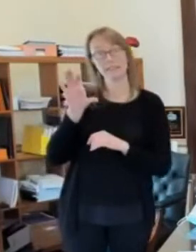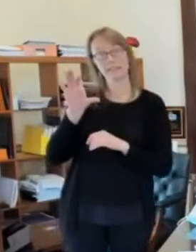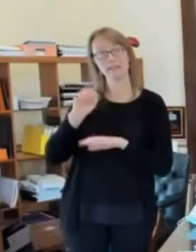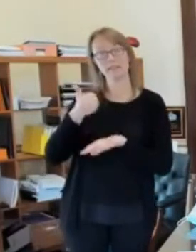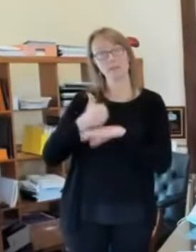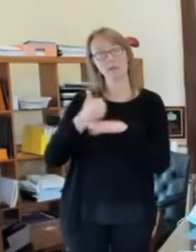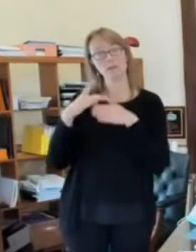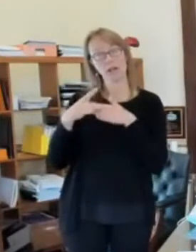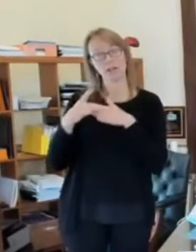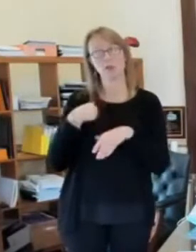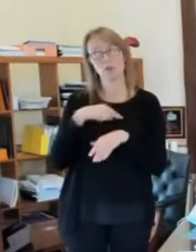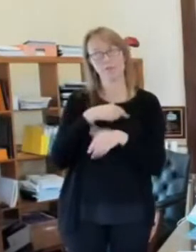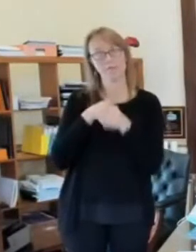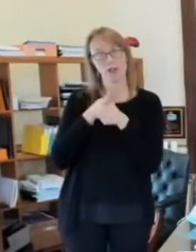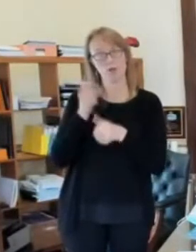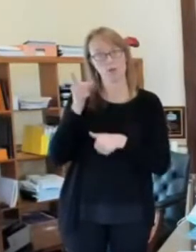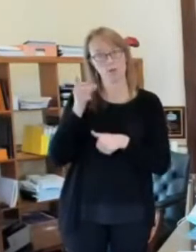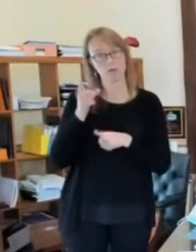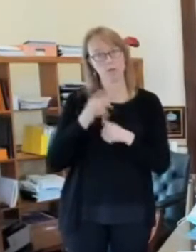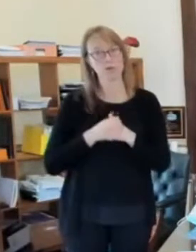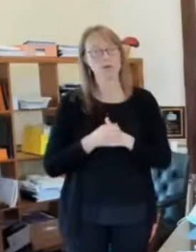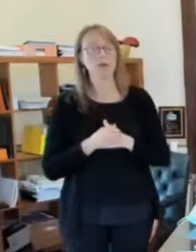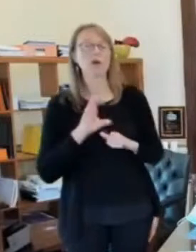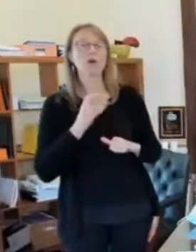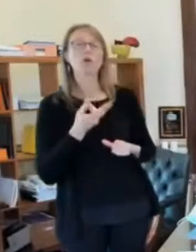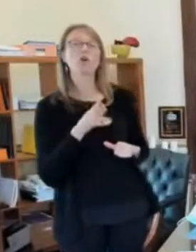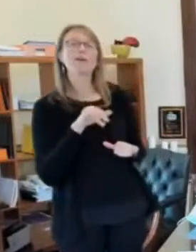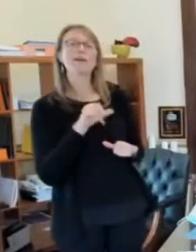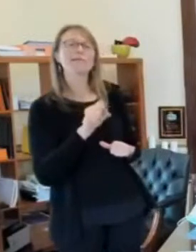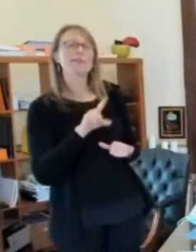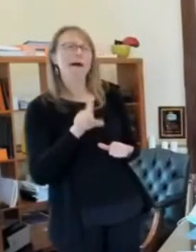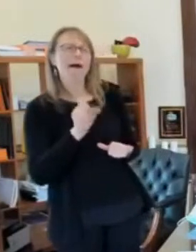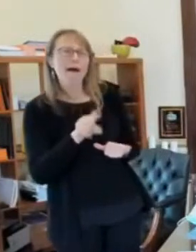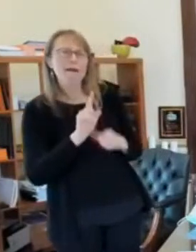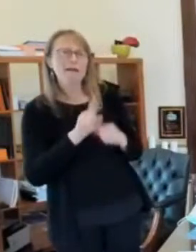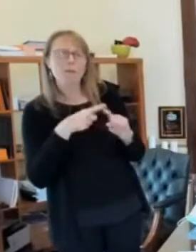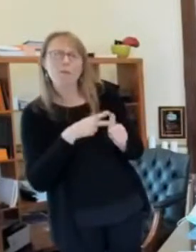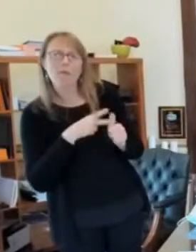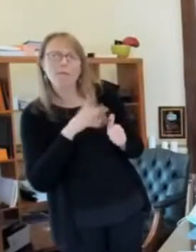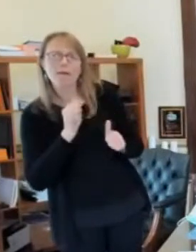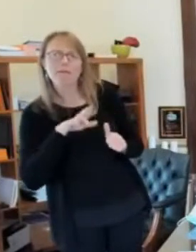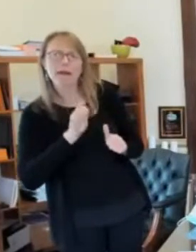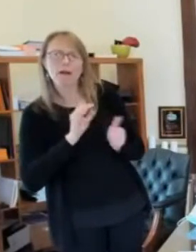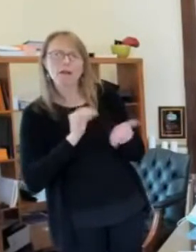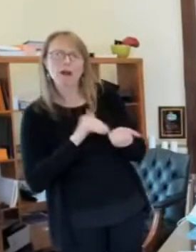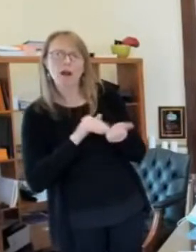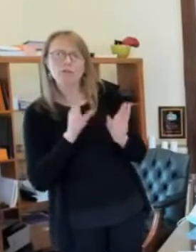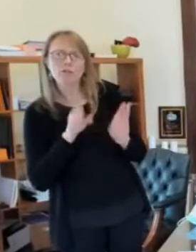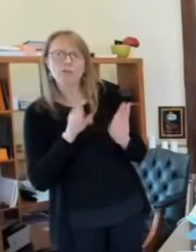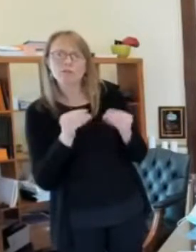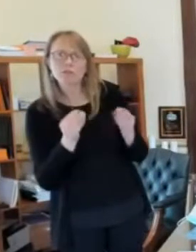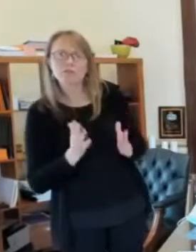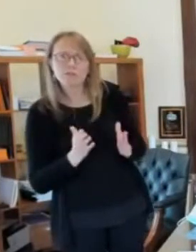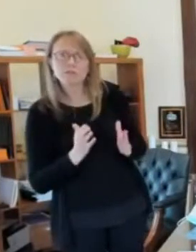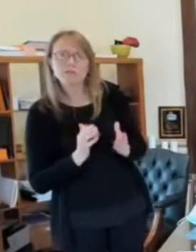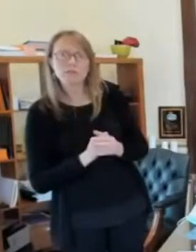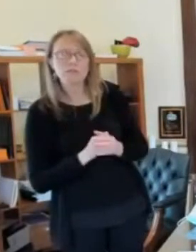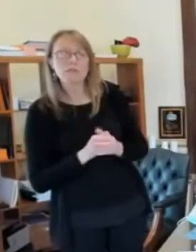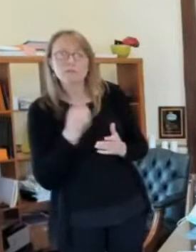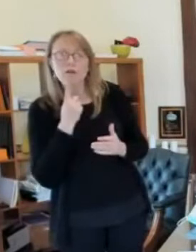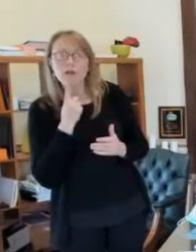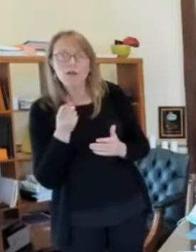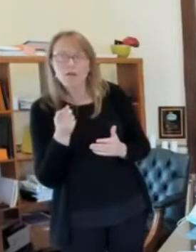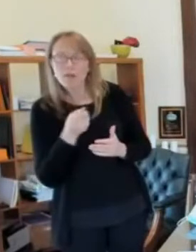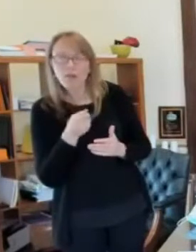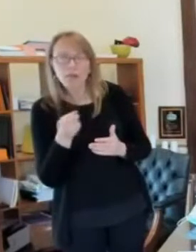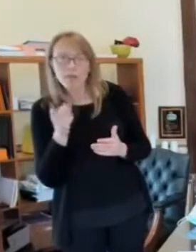Chris's question has to do with primary care providers who have said they'll offer vaccines. Mm-hmm. If they don't have it yet, do we know